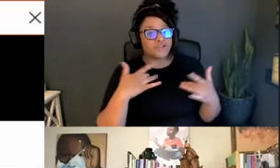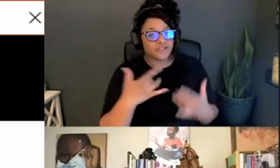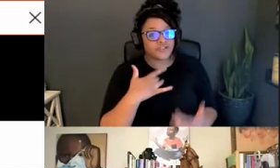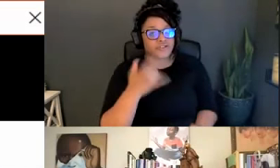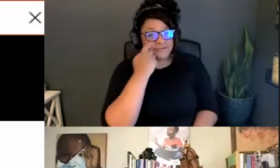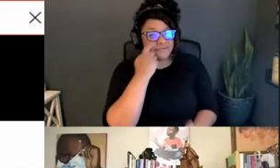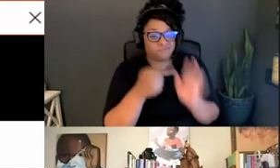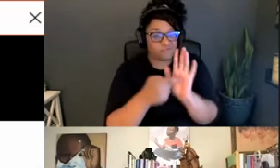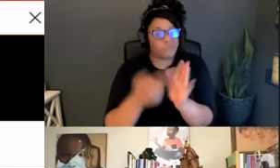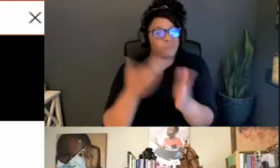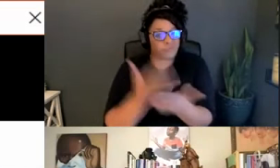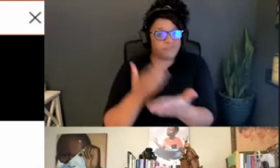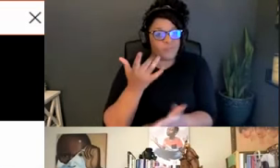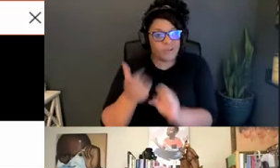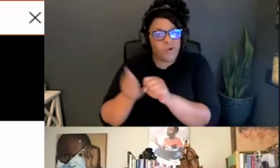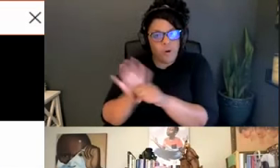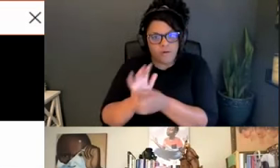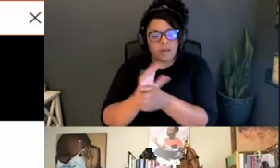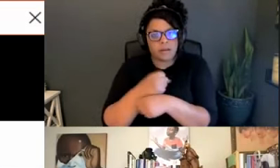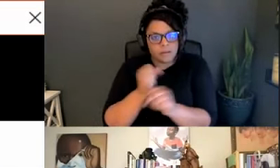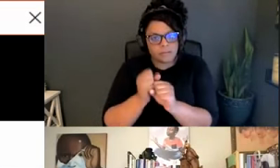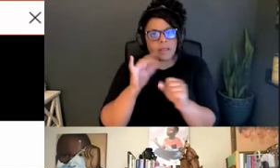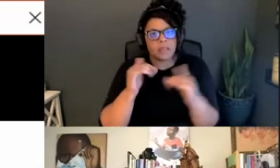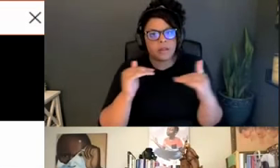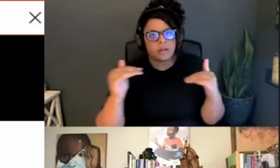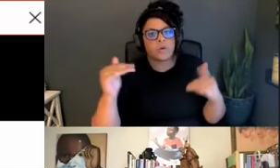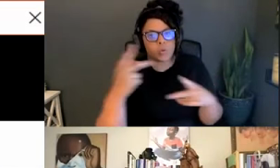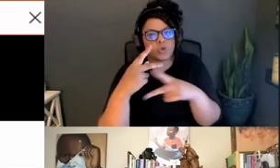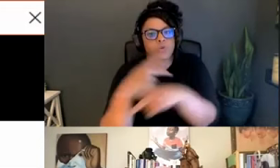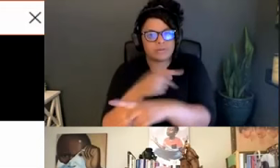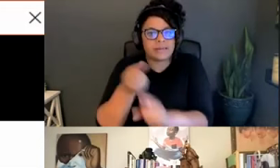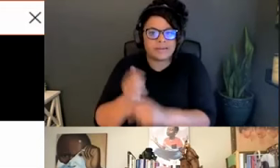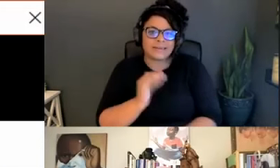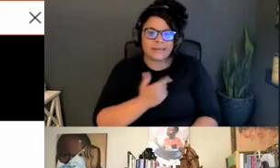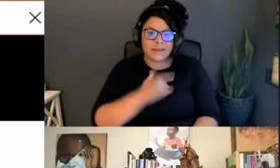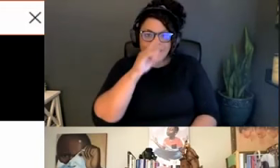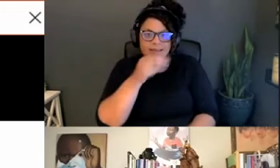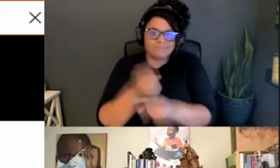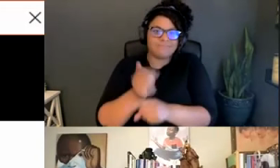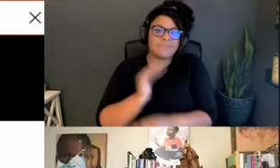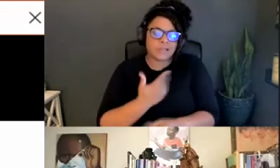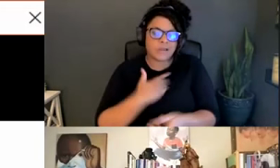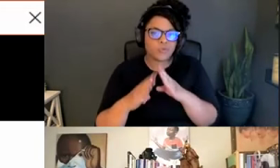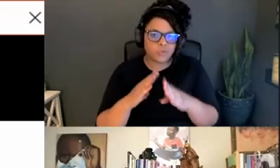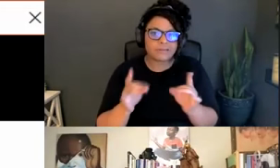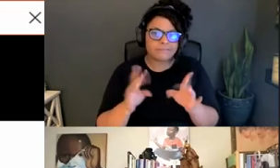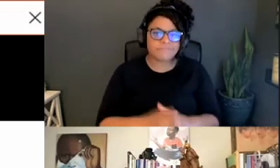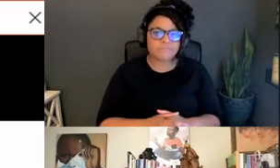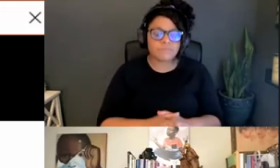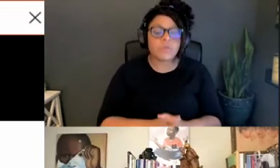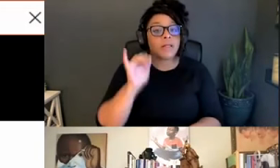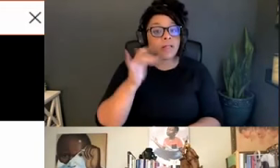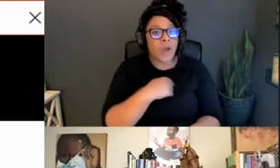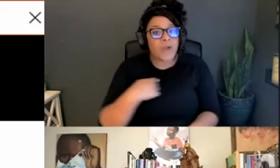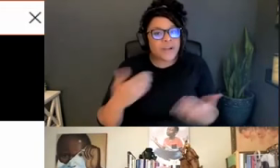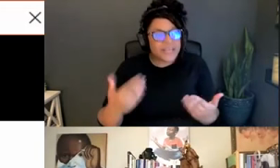exacerbated as we saw COVID-19 and its impacts on our kids and our community. And so that's why we're all